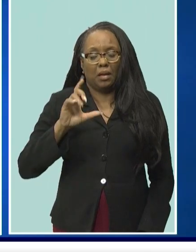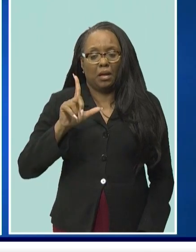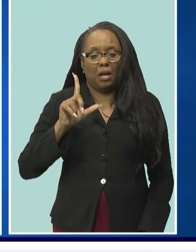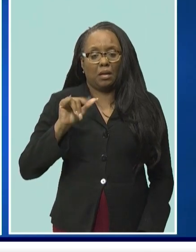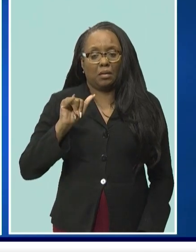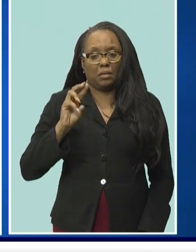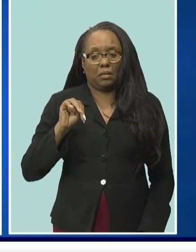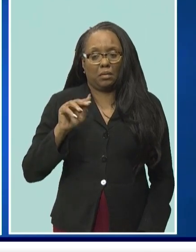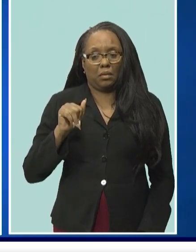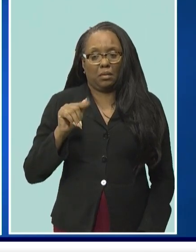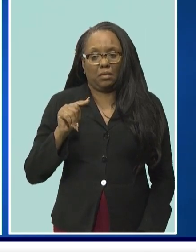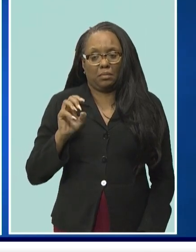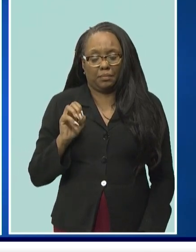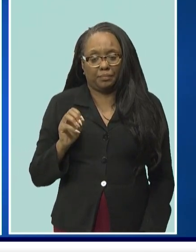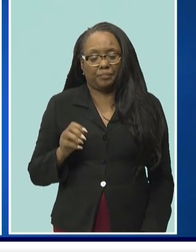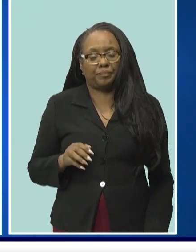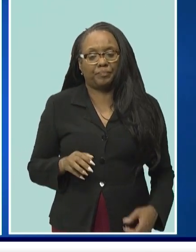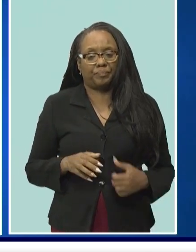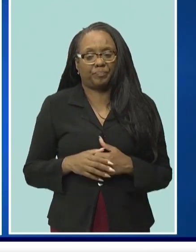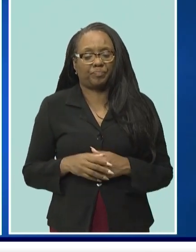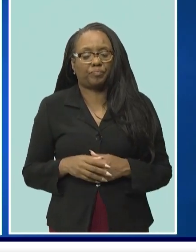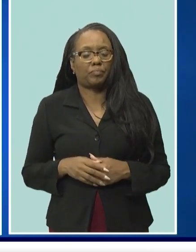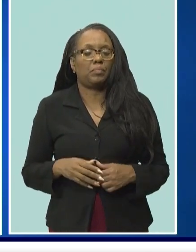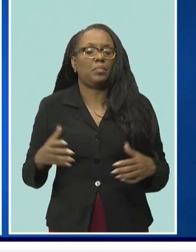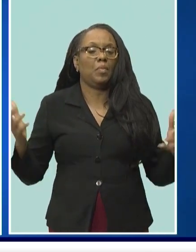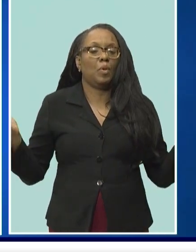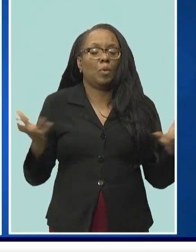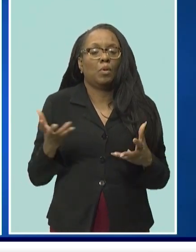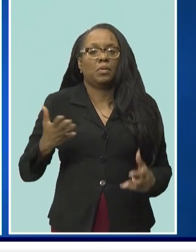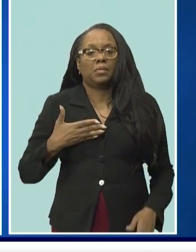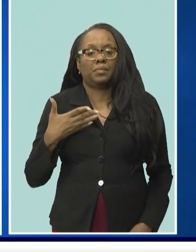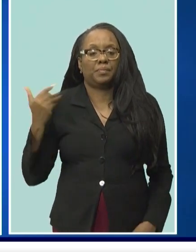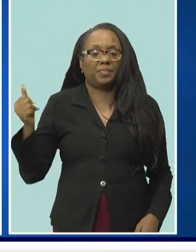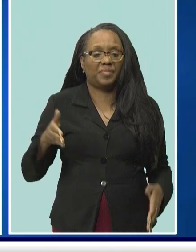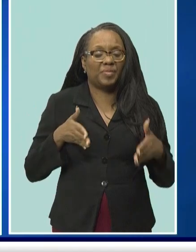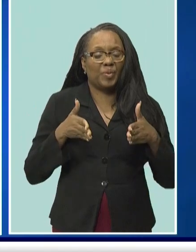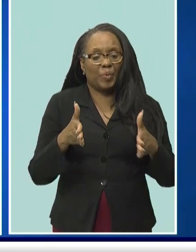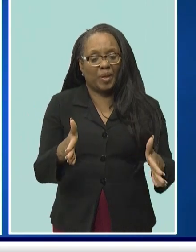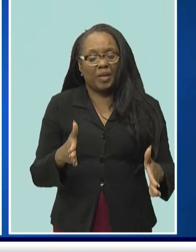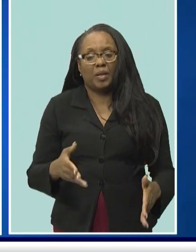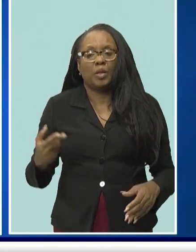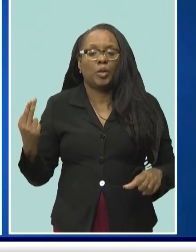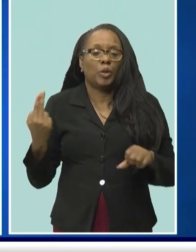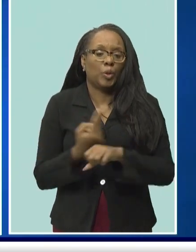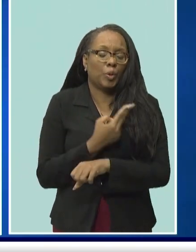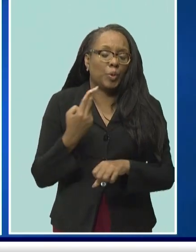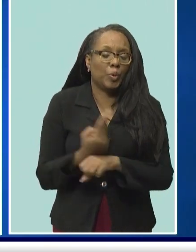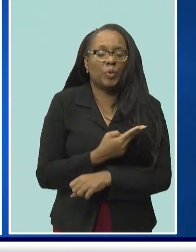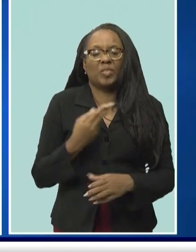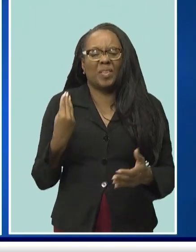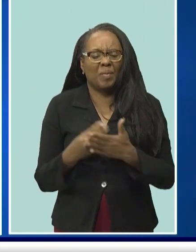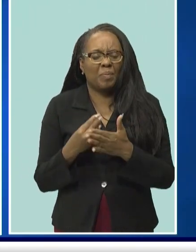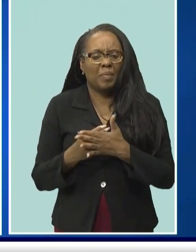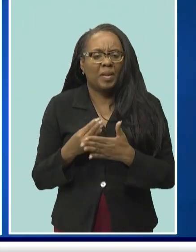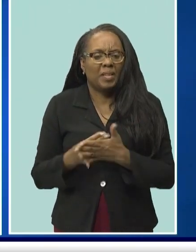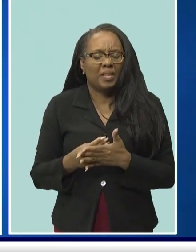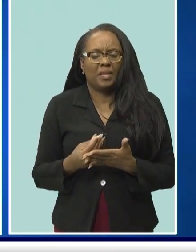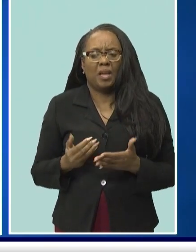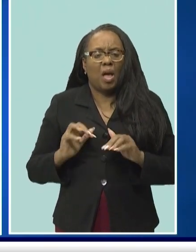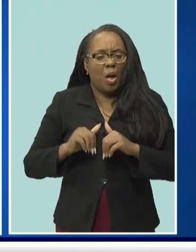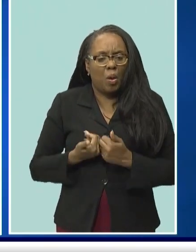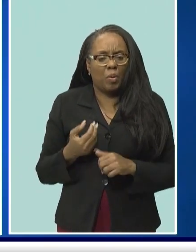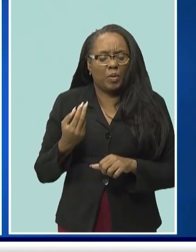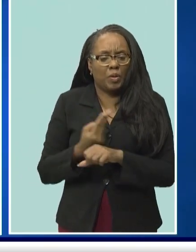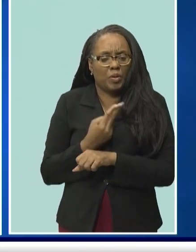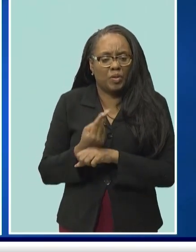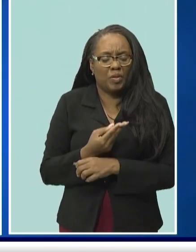is the best way strategically can we place these funds to the efficient use so that we can curb